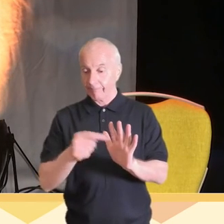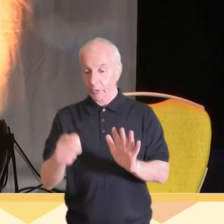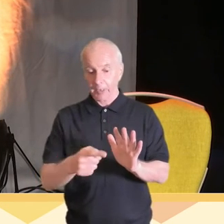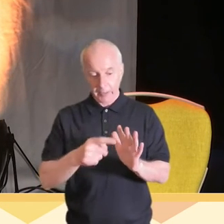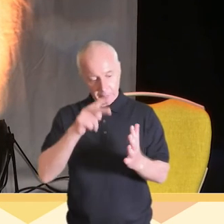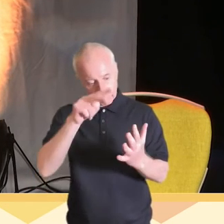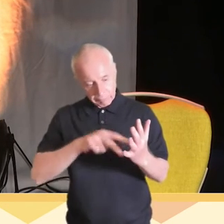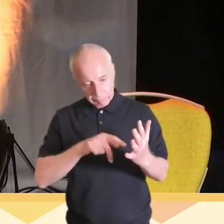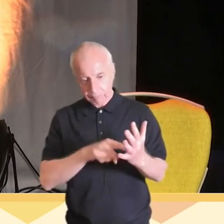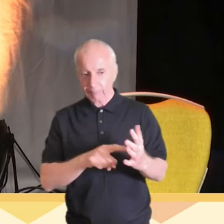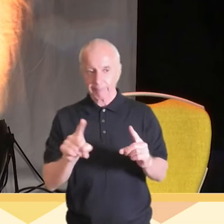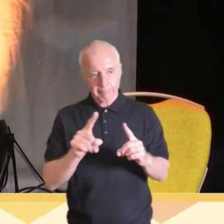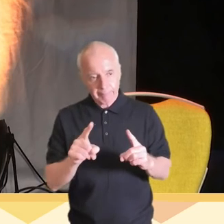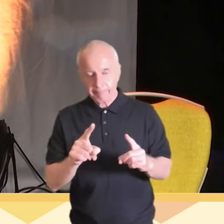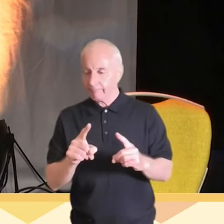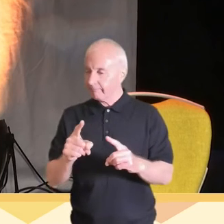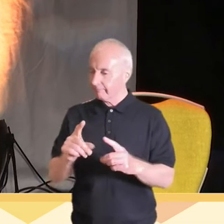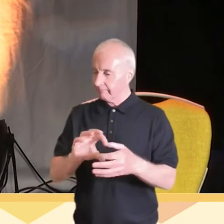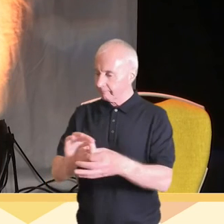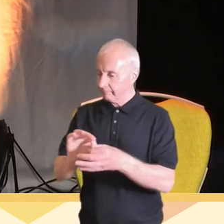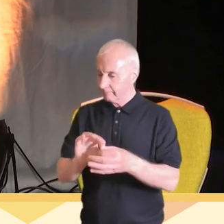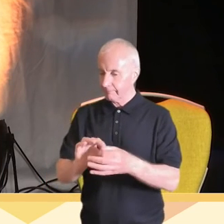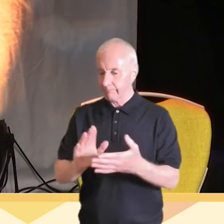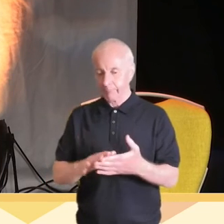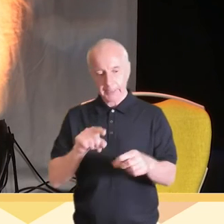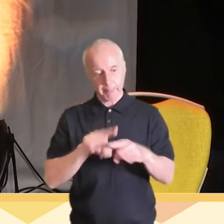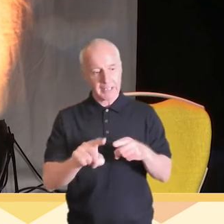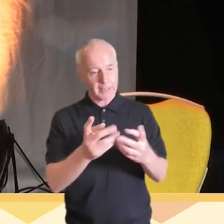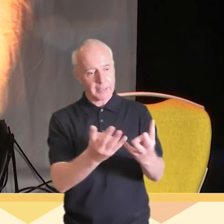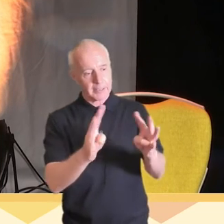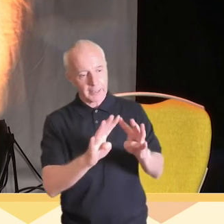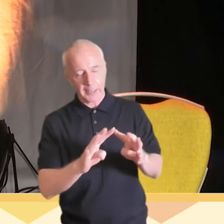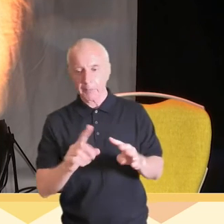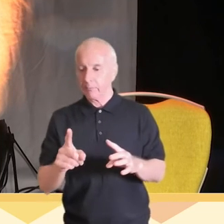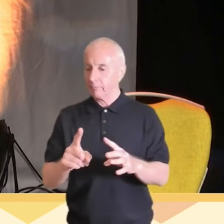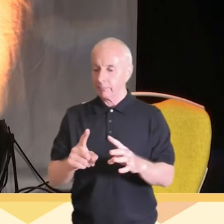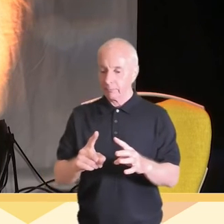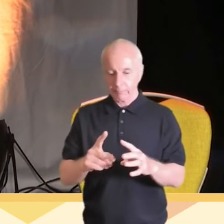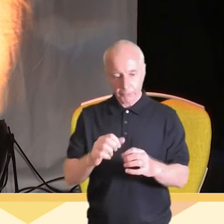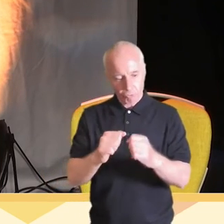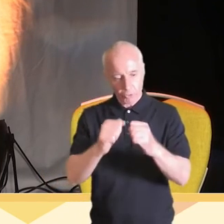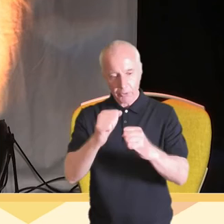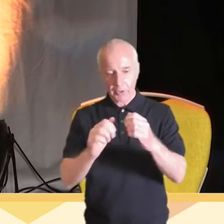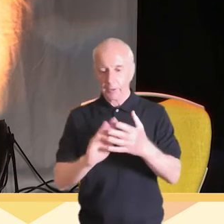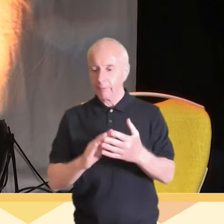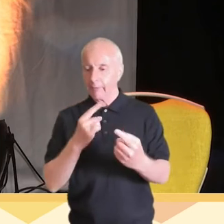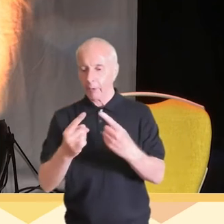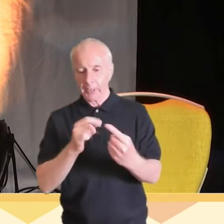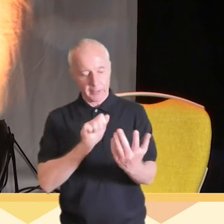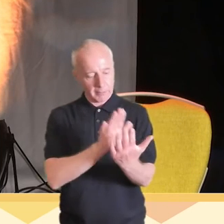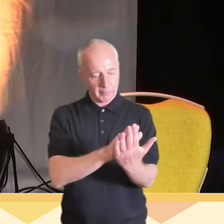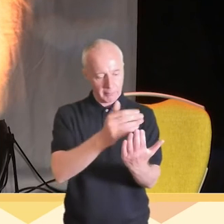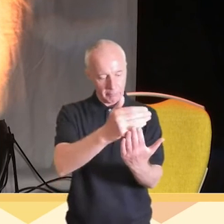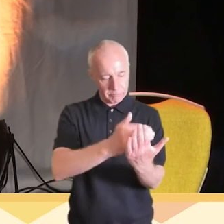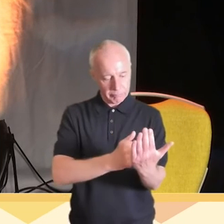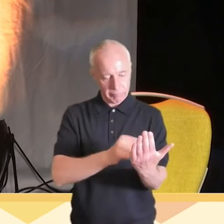union. It gives you information about the specialist teams, how we're structured. It gives you information about the regional teams. It's a